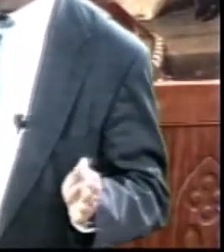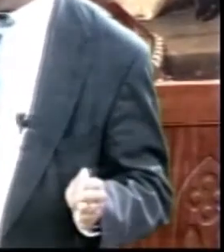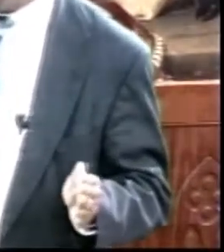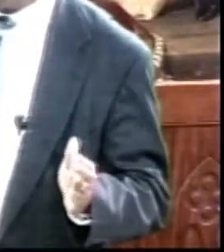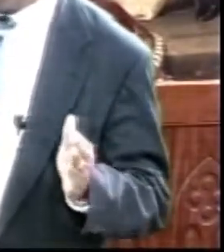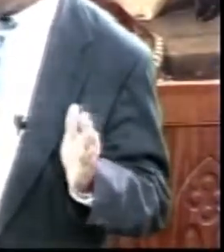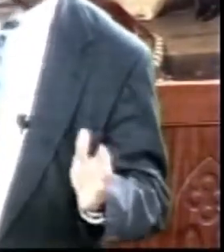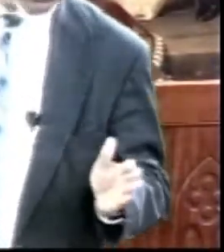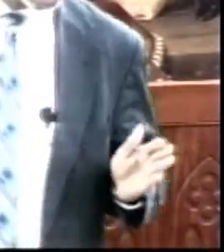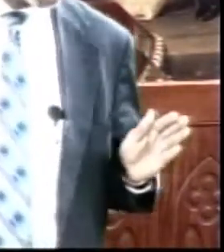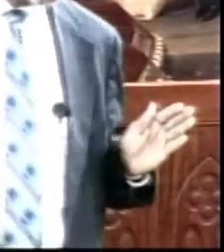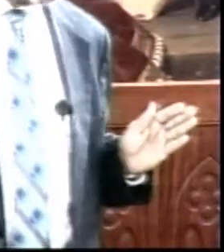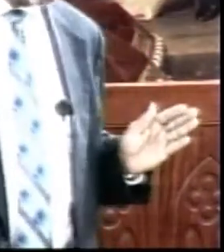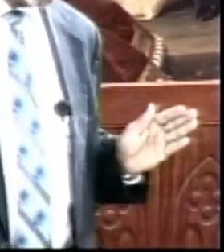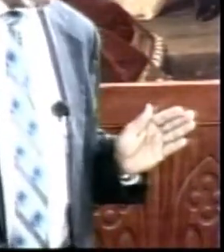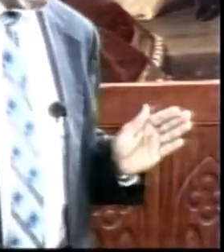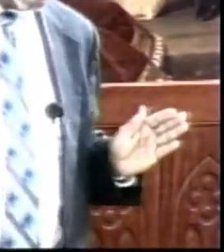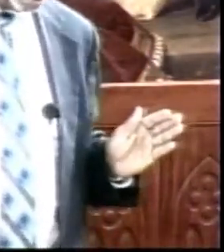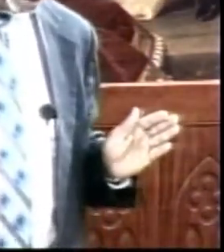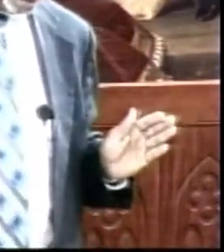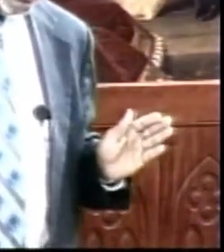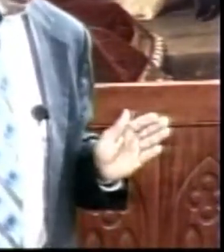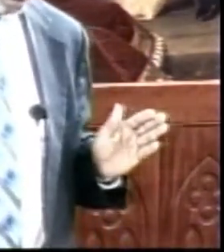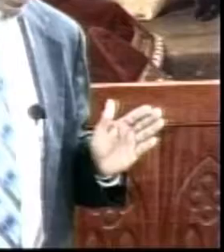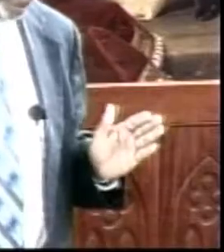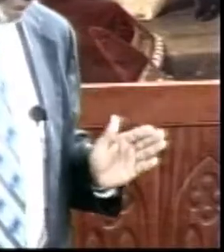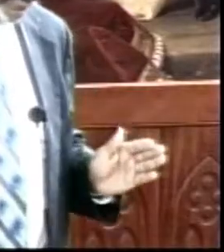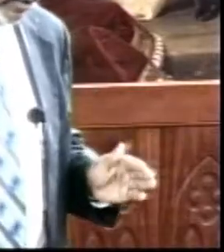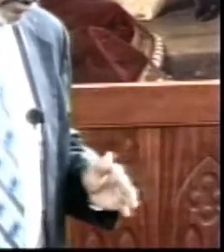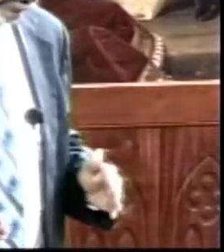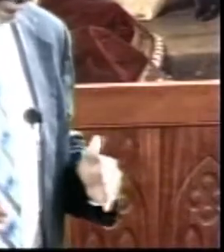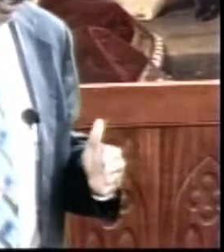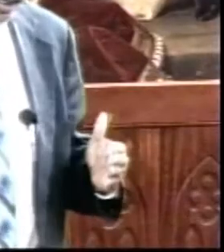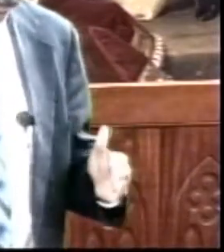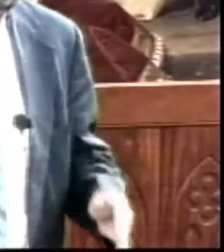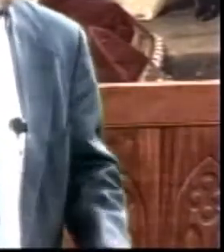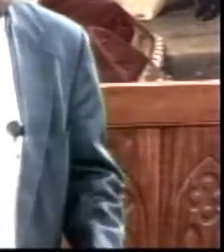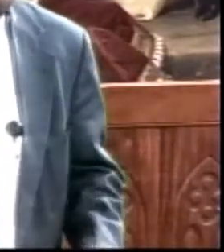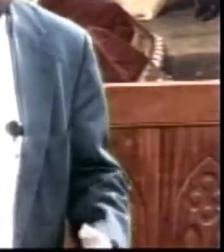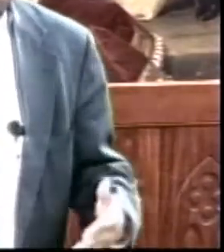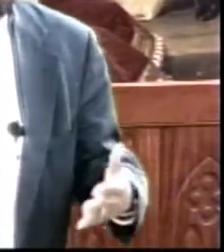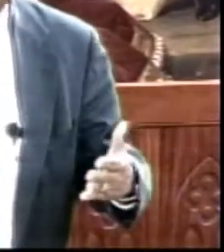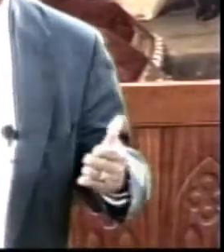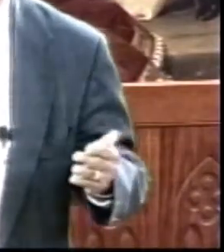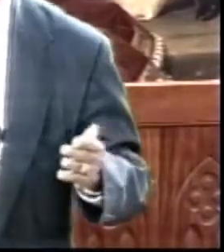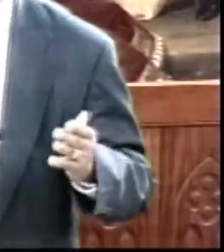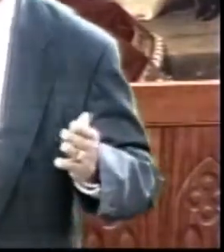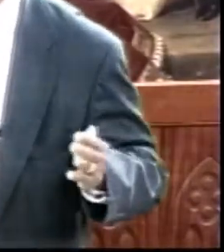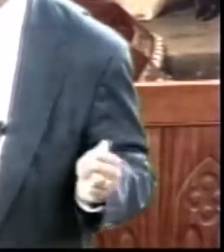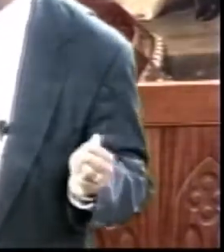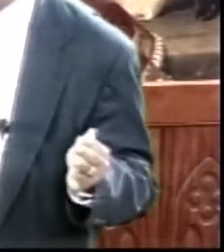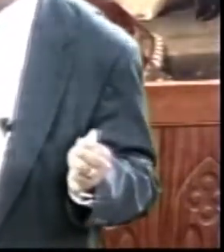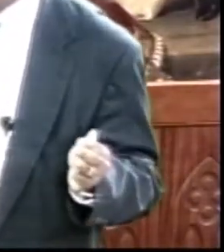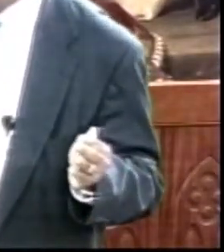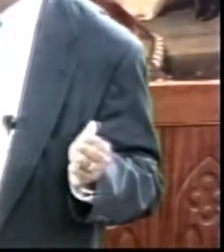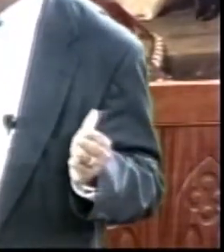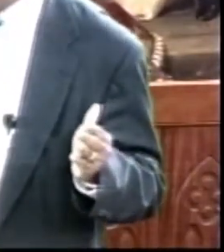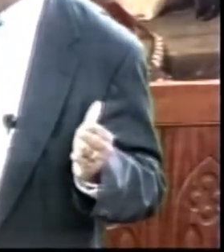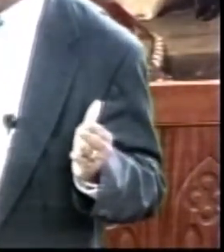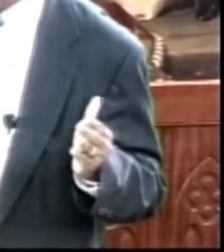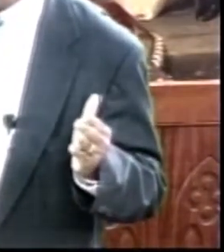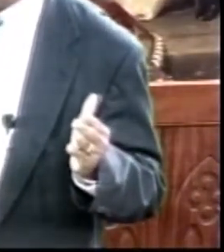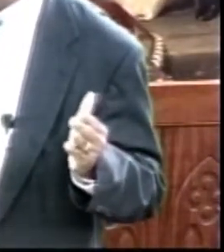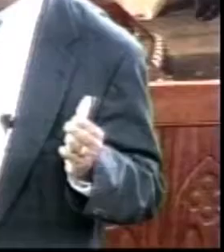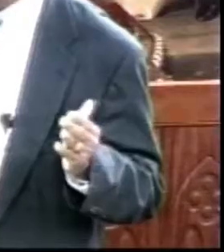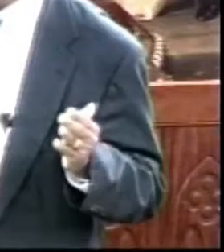people with the right skills, and we get people, and that we maintain,